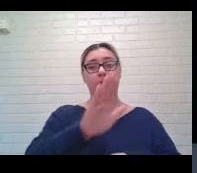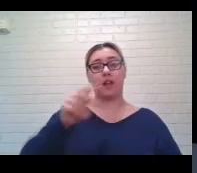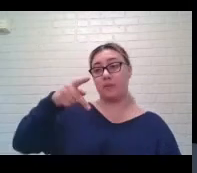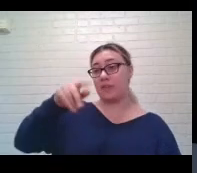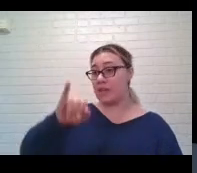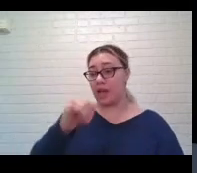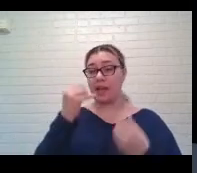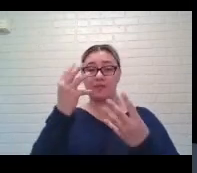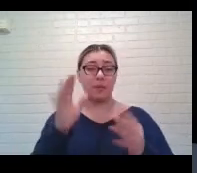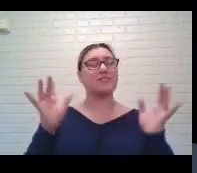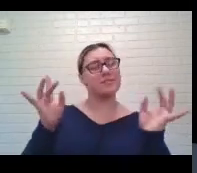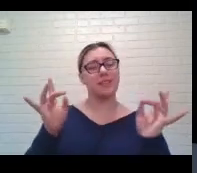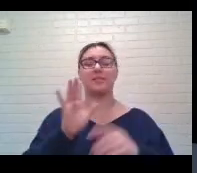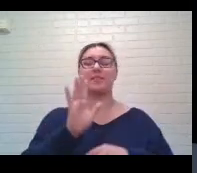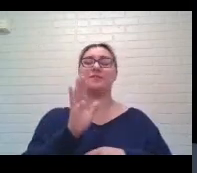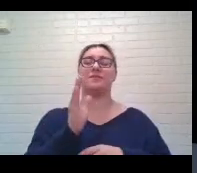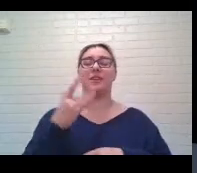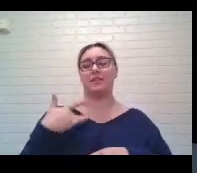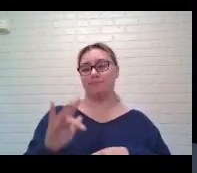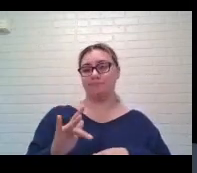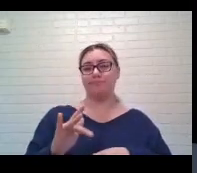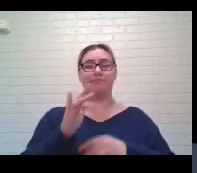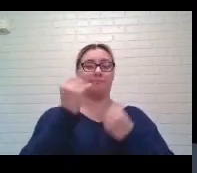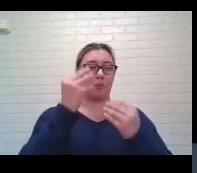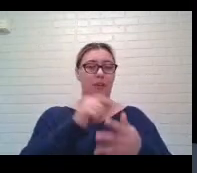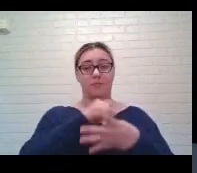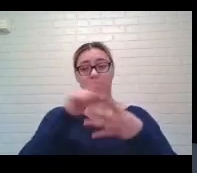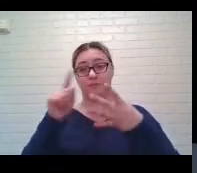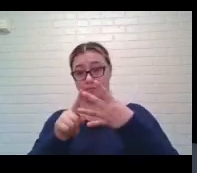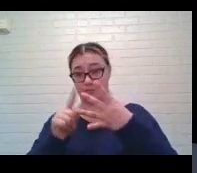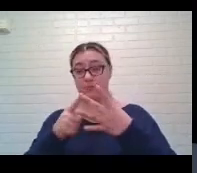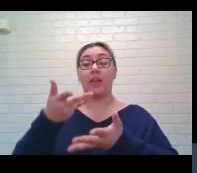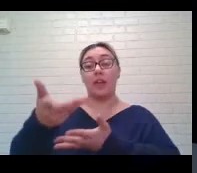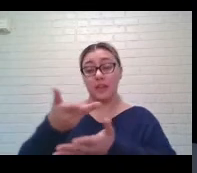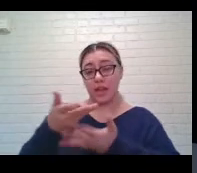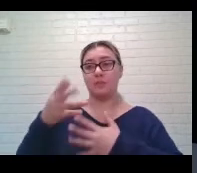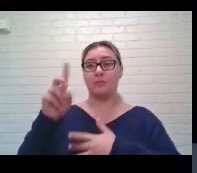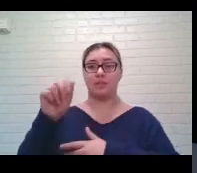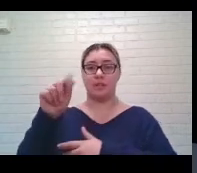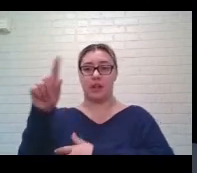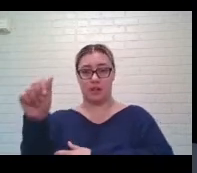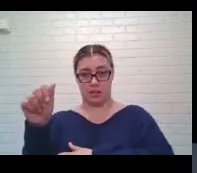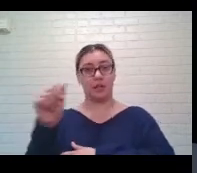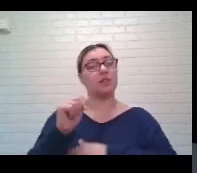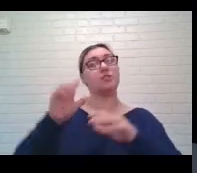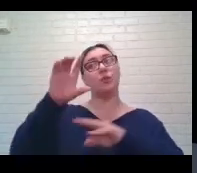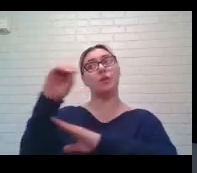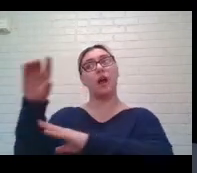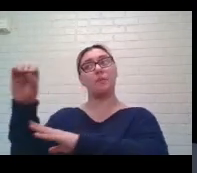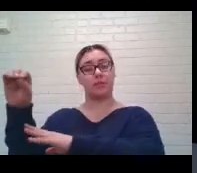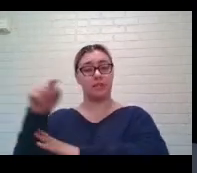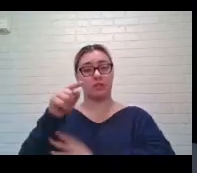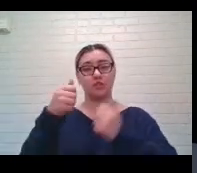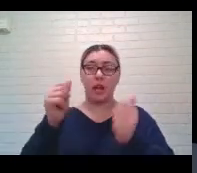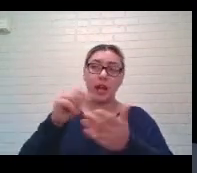other sensitive information. The second topic would be the engagement data, where the companies are trying to understand